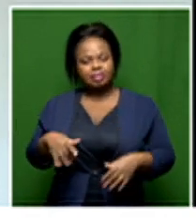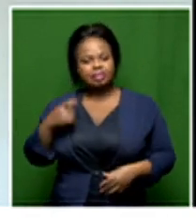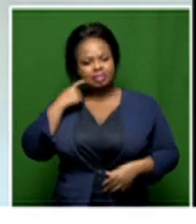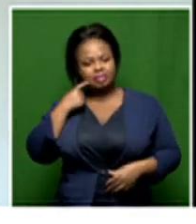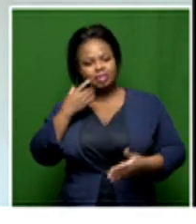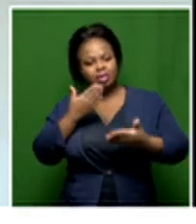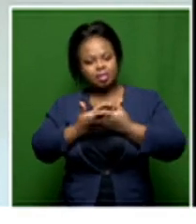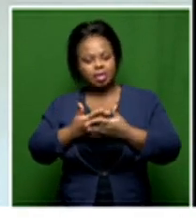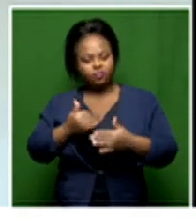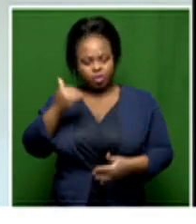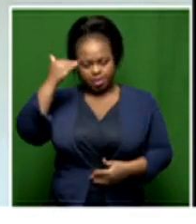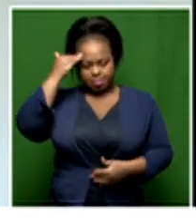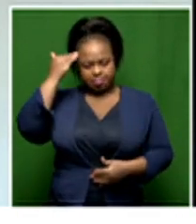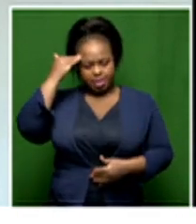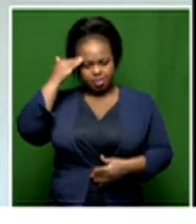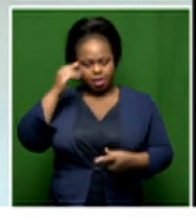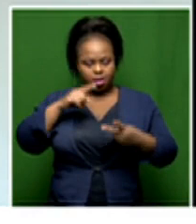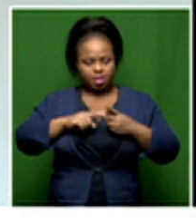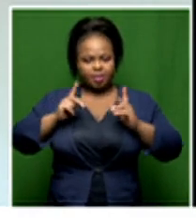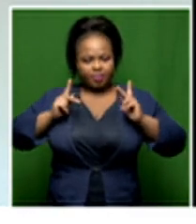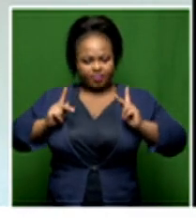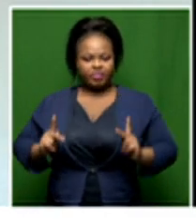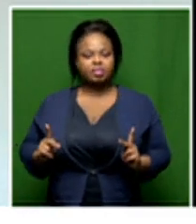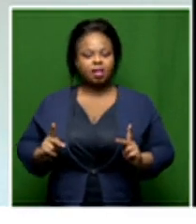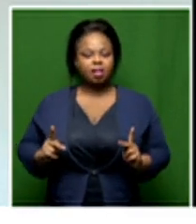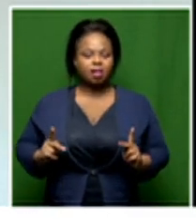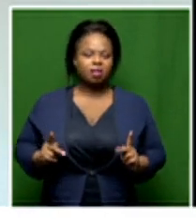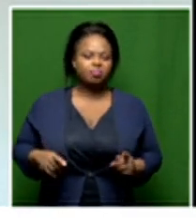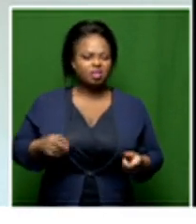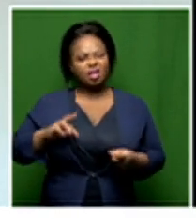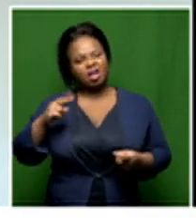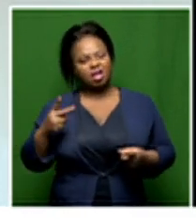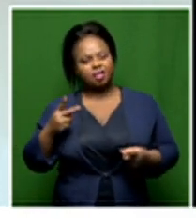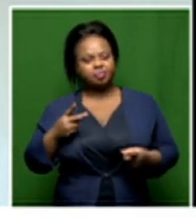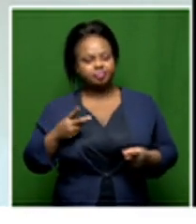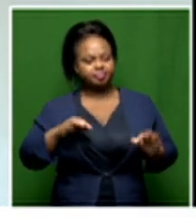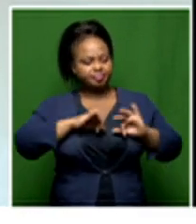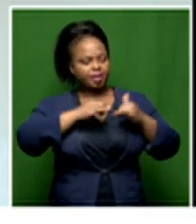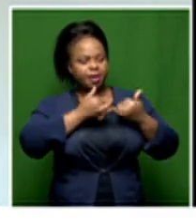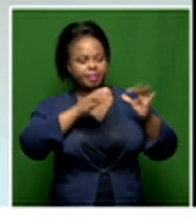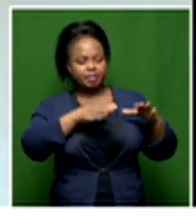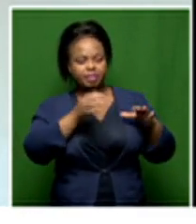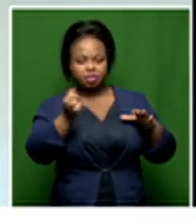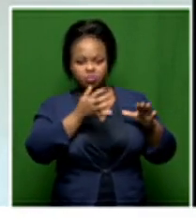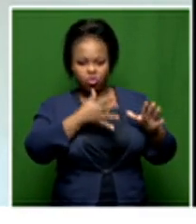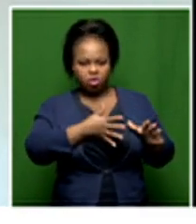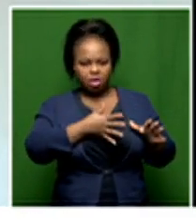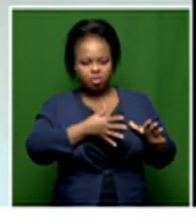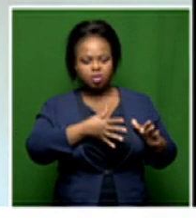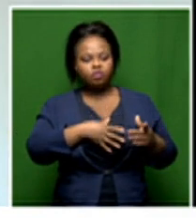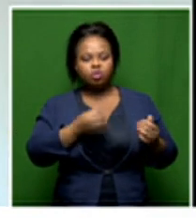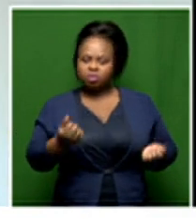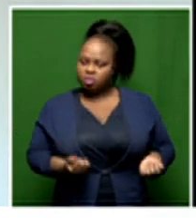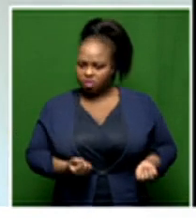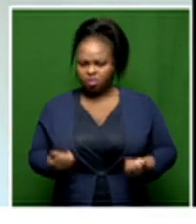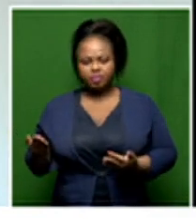navigate their mental space, their physical well-being. So some employers are enlisting the